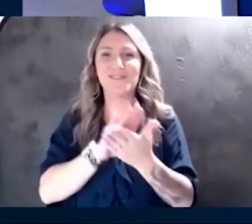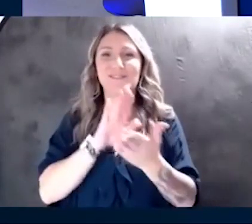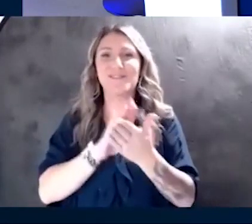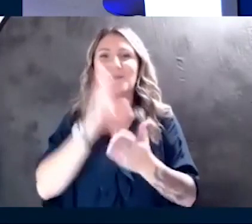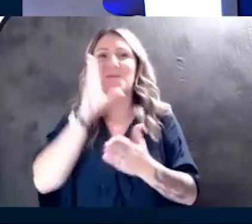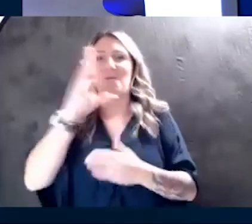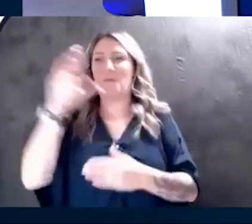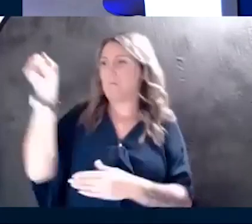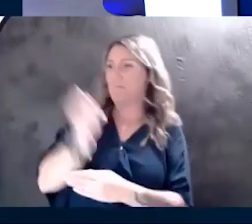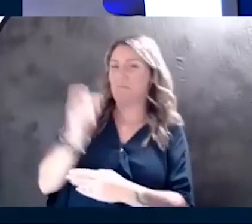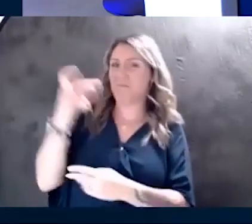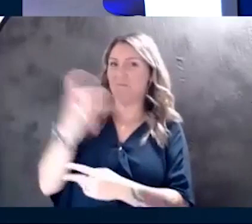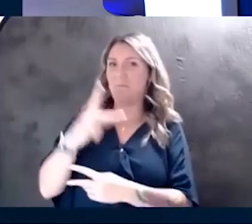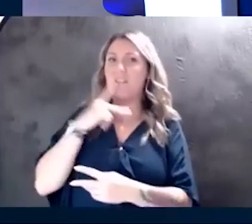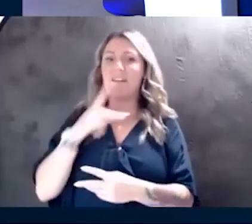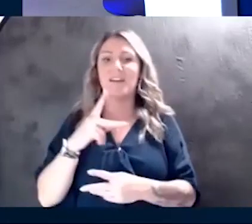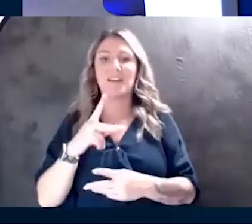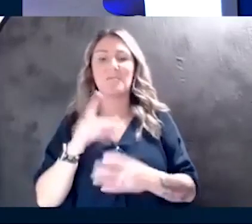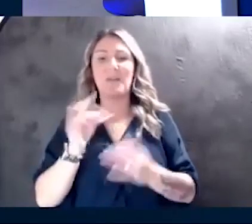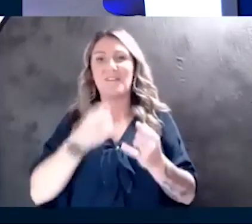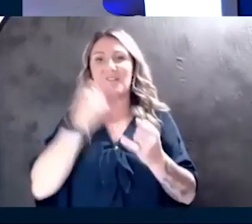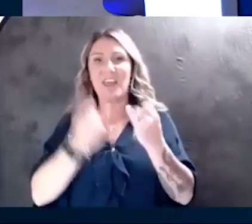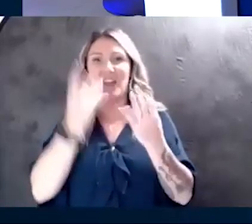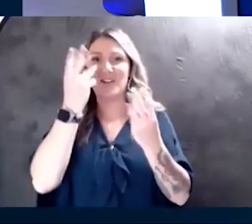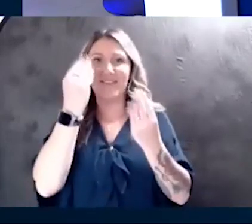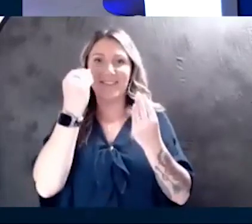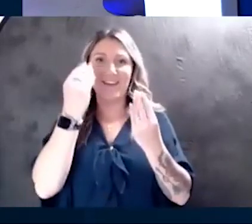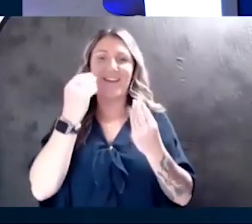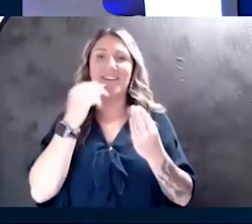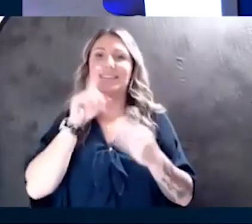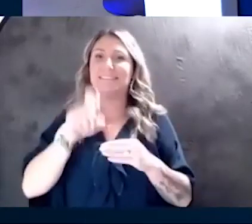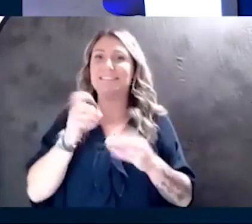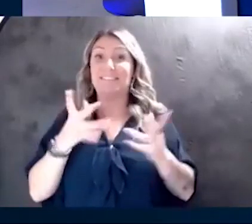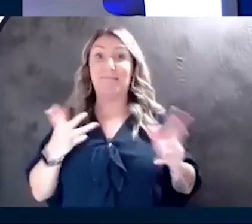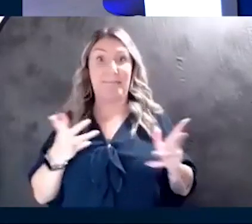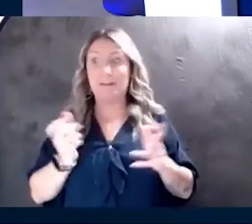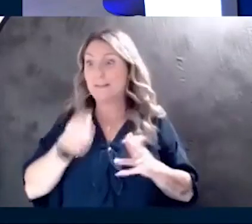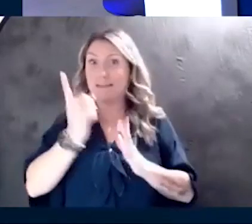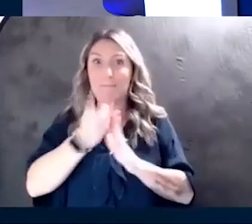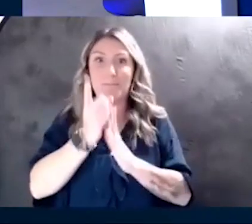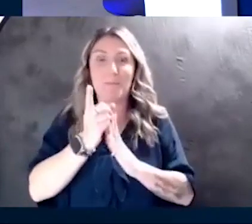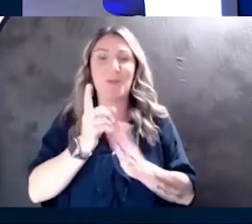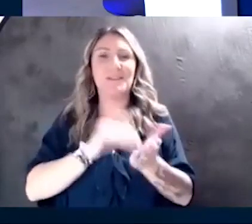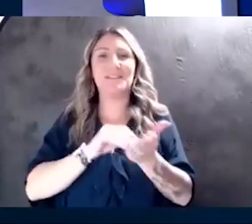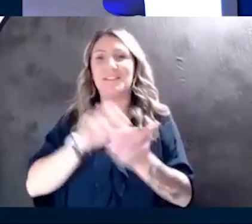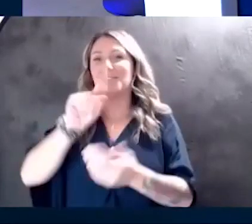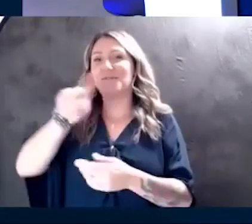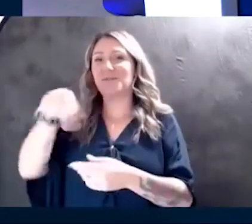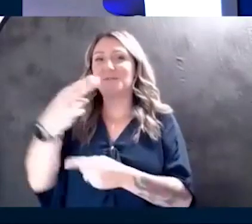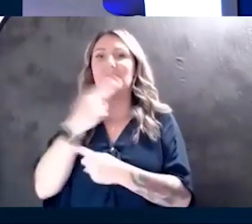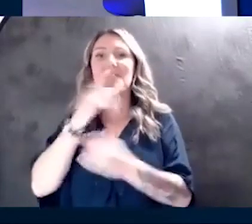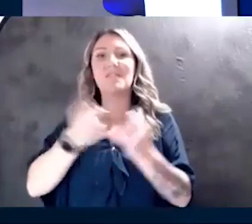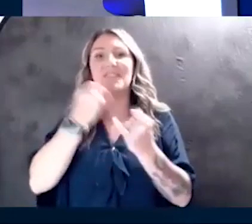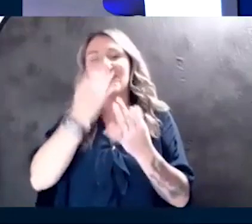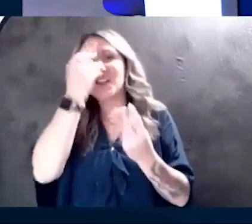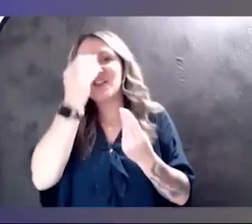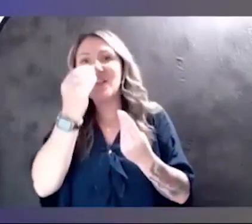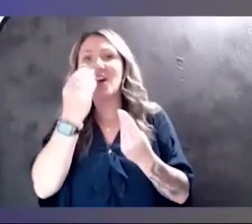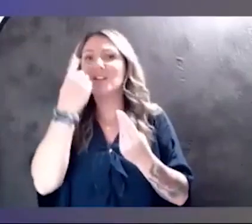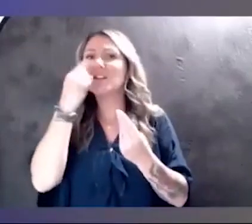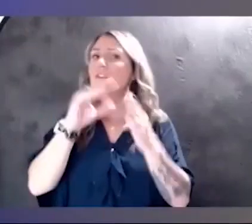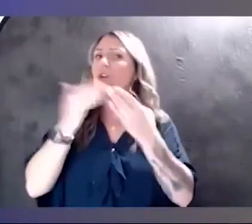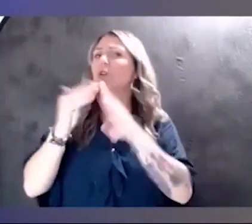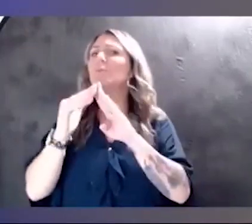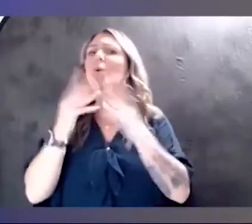in the meantime, let's get our final thoughts. We do need to wrap up at some point. Dr. Smith, what are your final thoughts to the community? What do you want us to keep in mind today? Well,